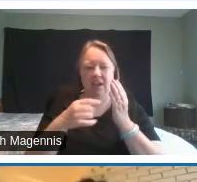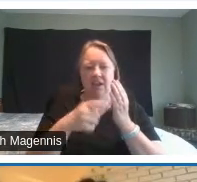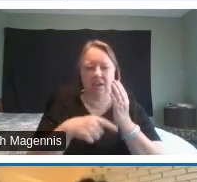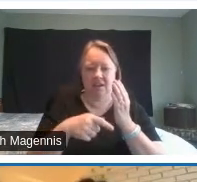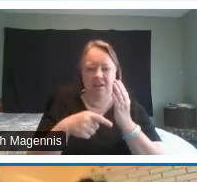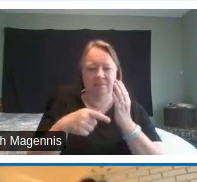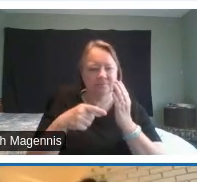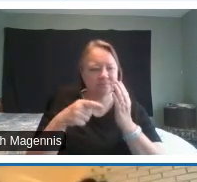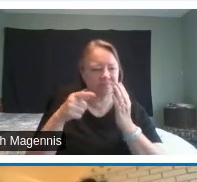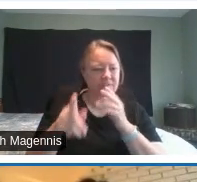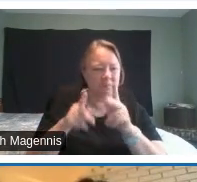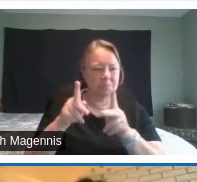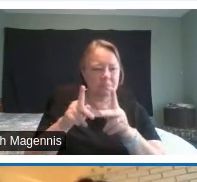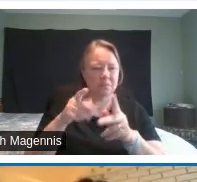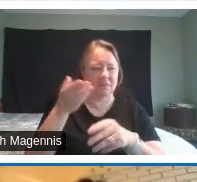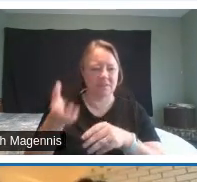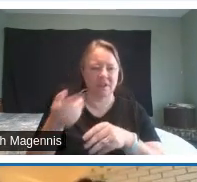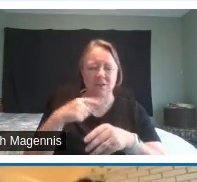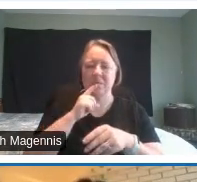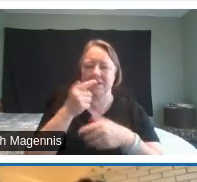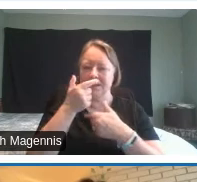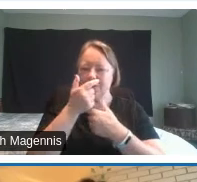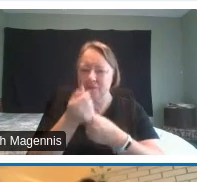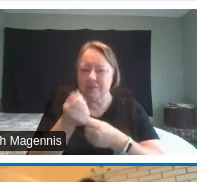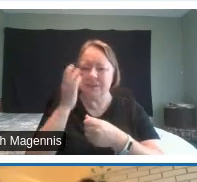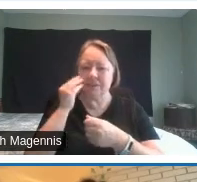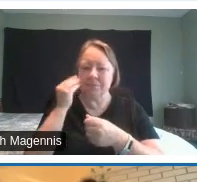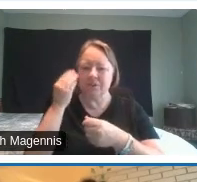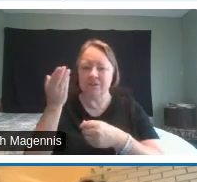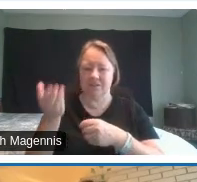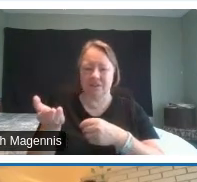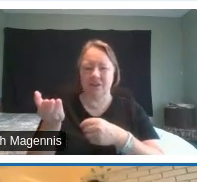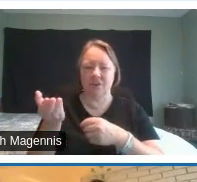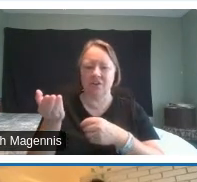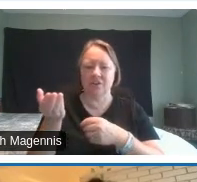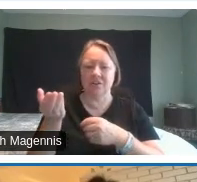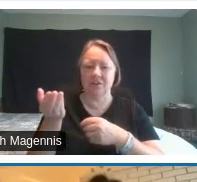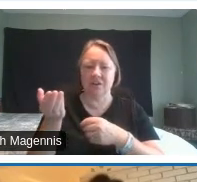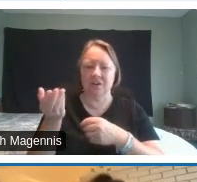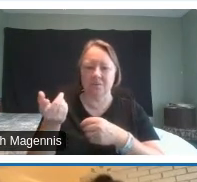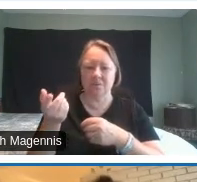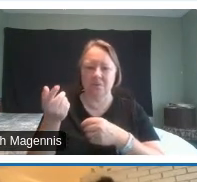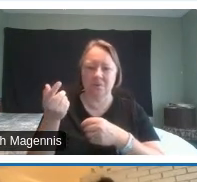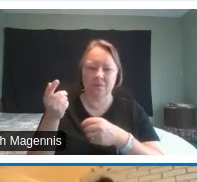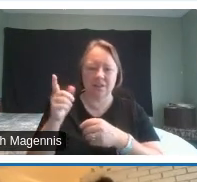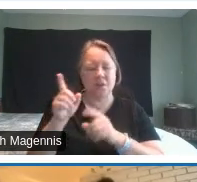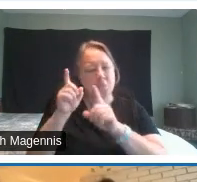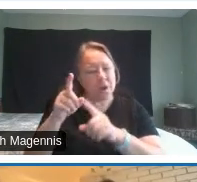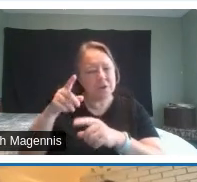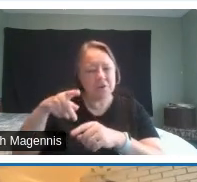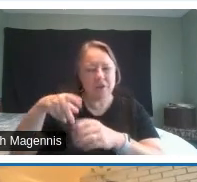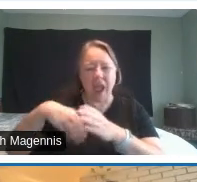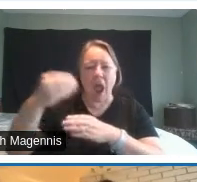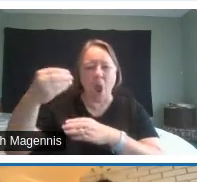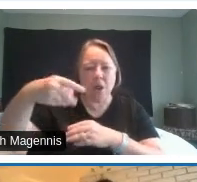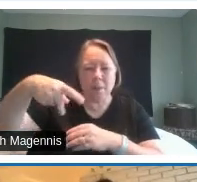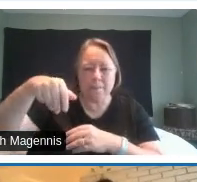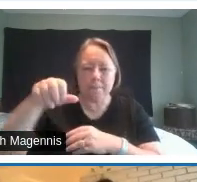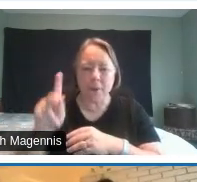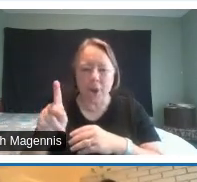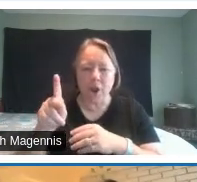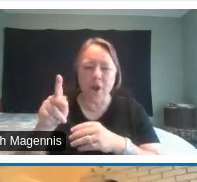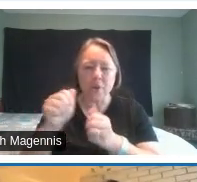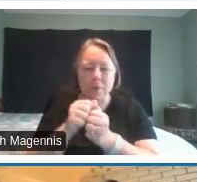they had this interesting experience where they, went to the park with their students,